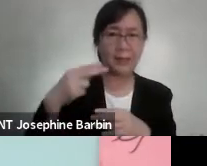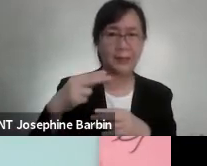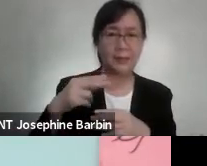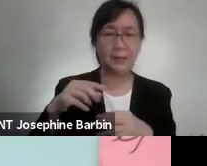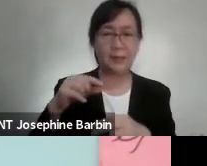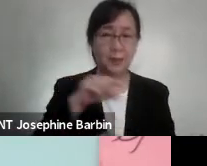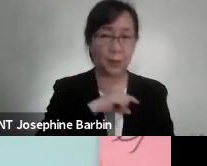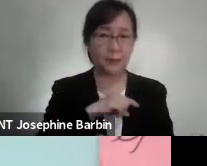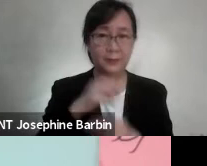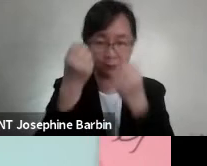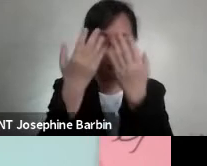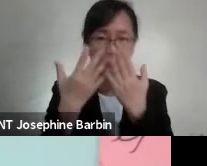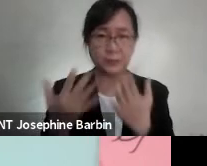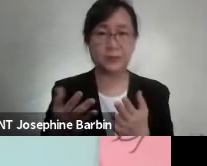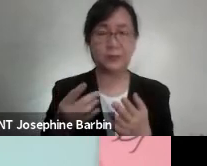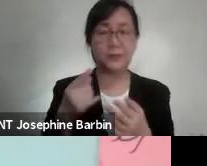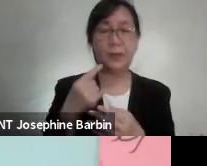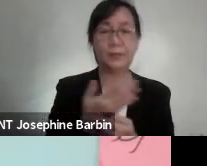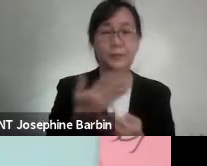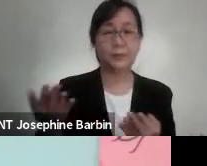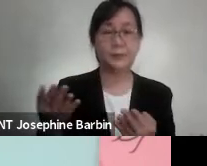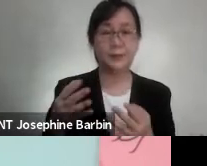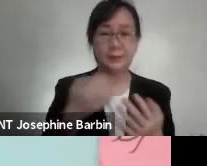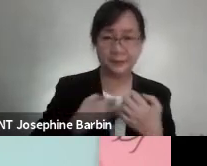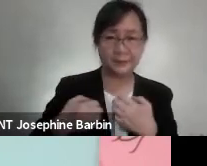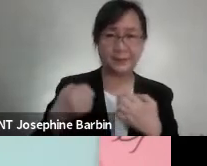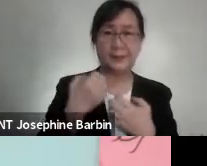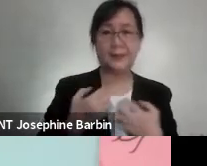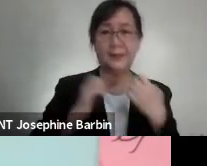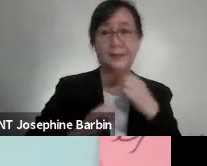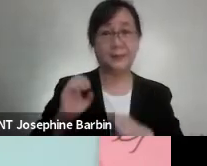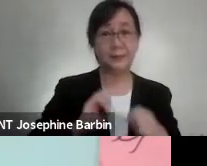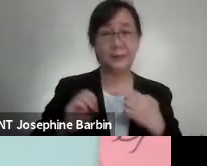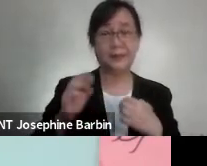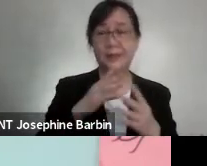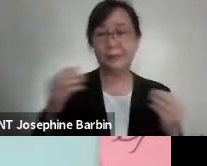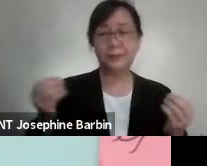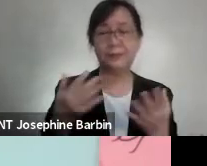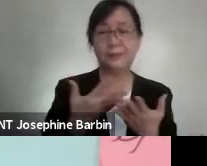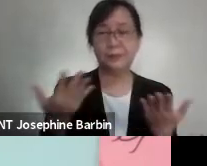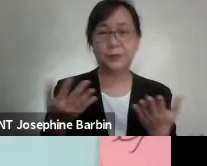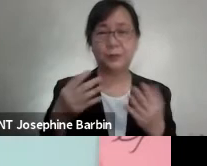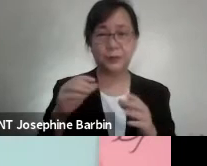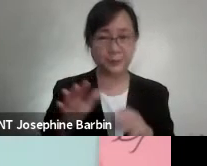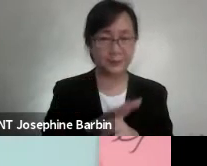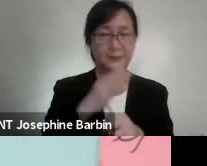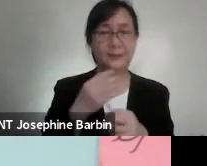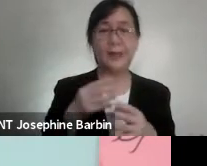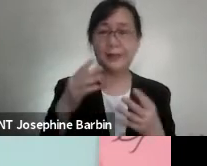high quality information, and for that matter, entertainment and other forms of content in the languages that they